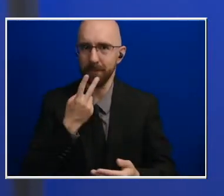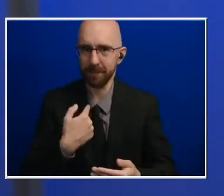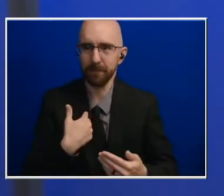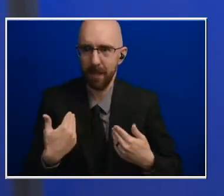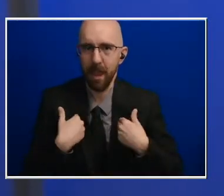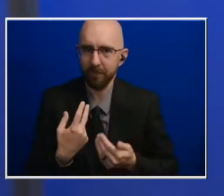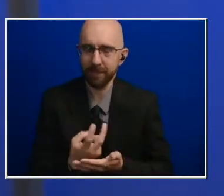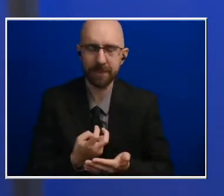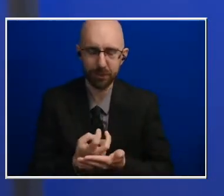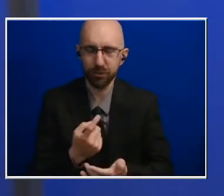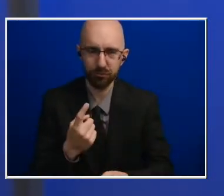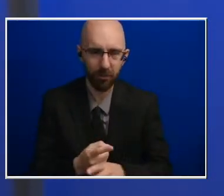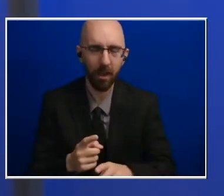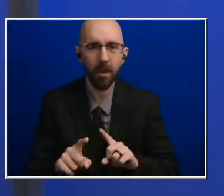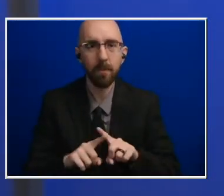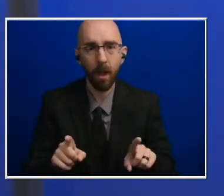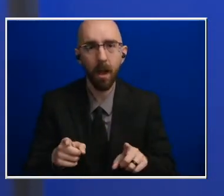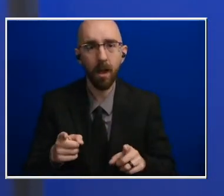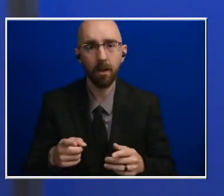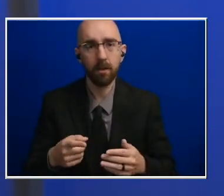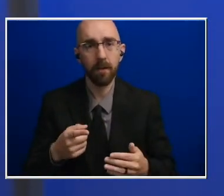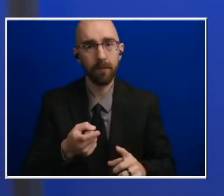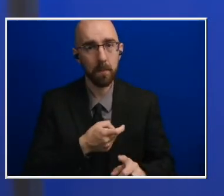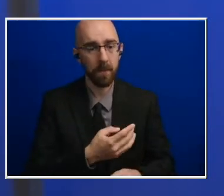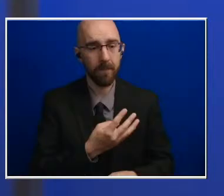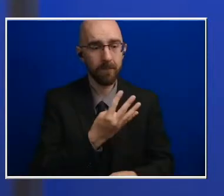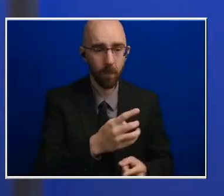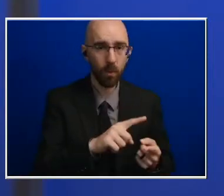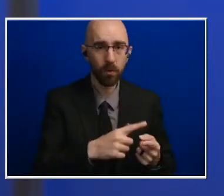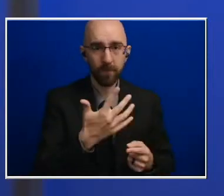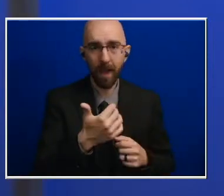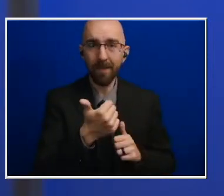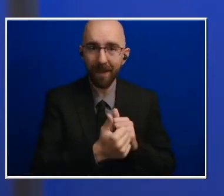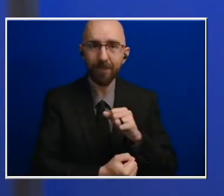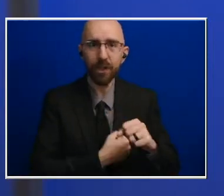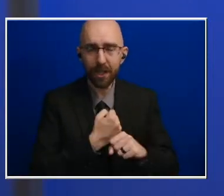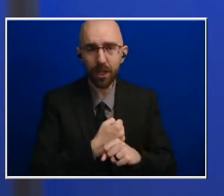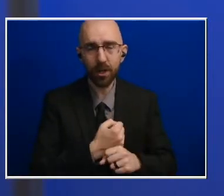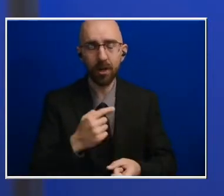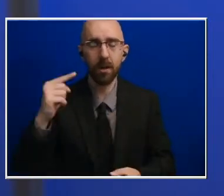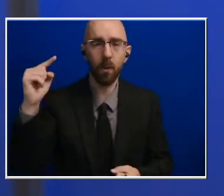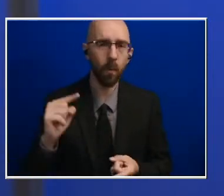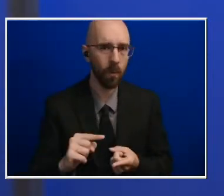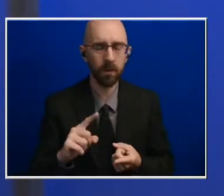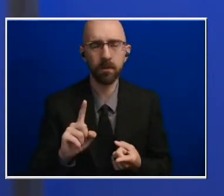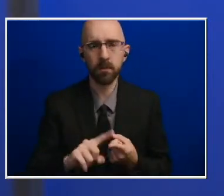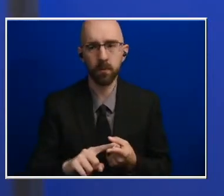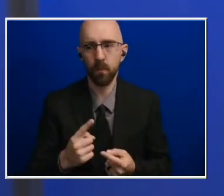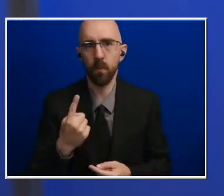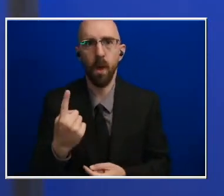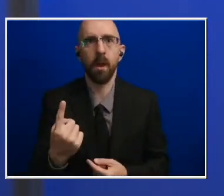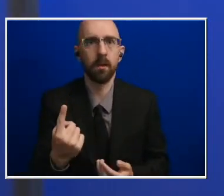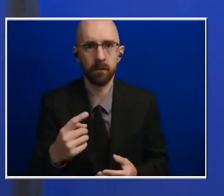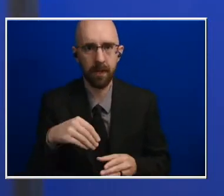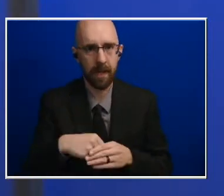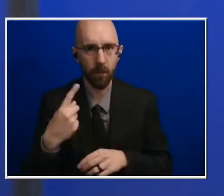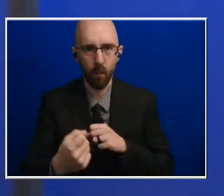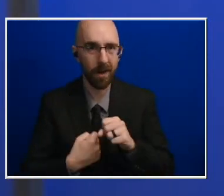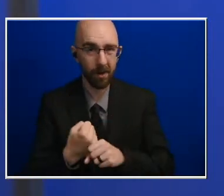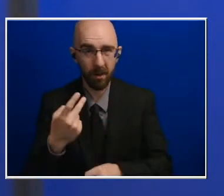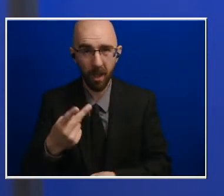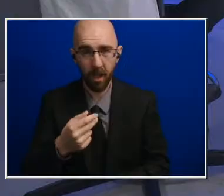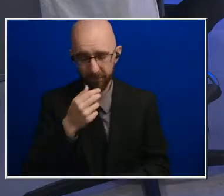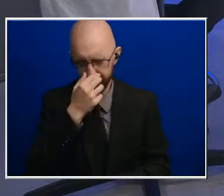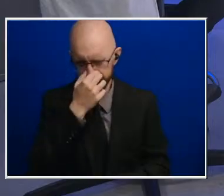like going from 4 to 5 a year down to, 1 in a year and a half. That's a big